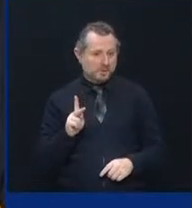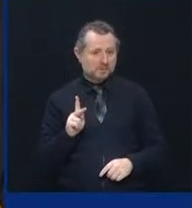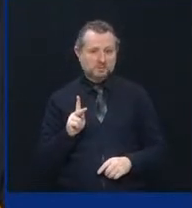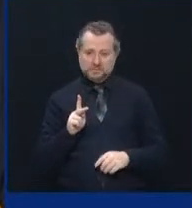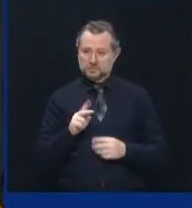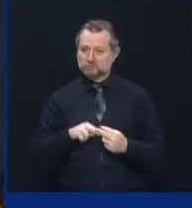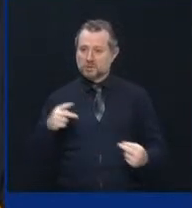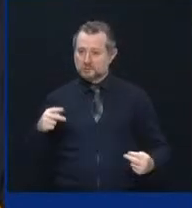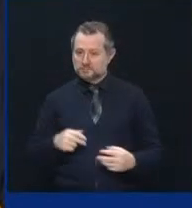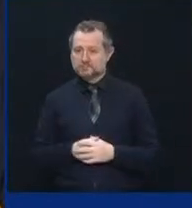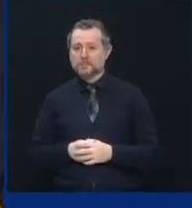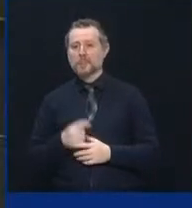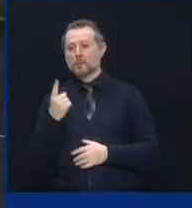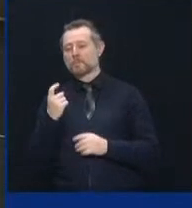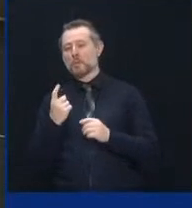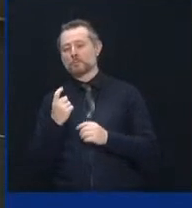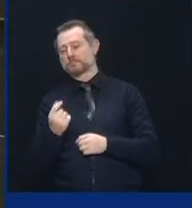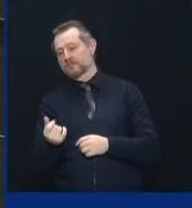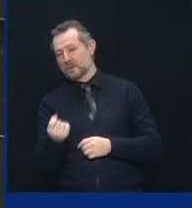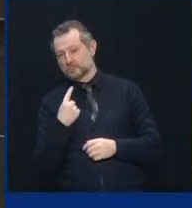Let's take one more question, operator.